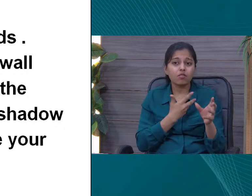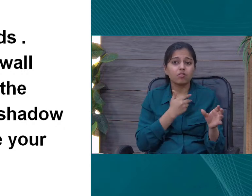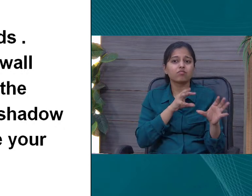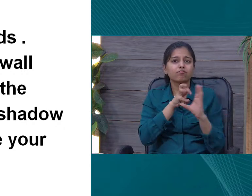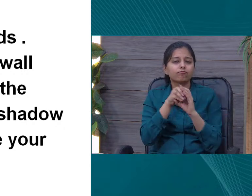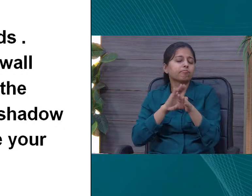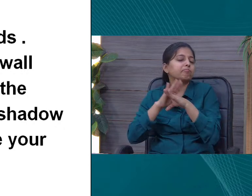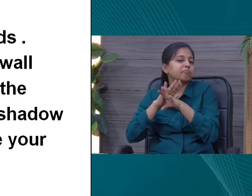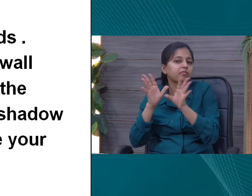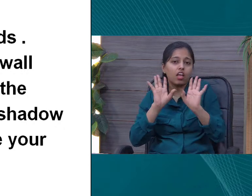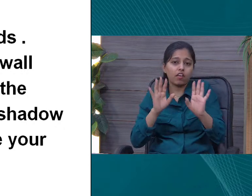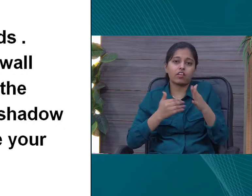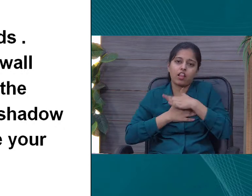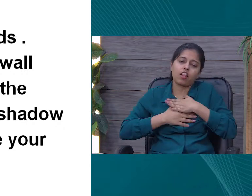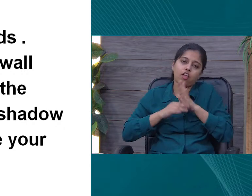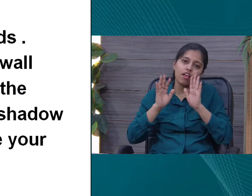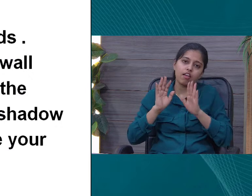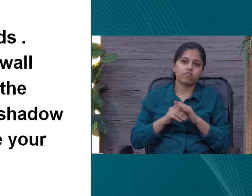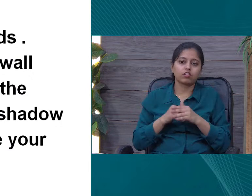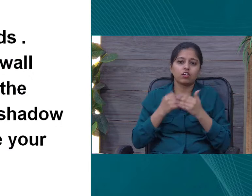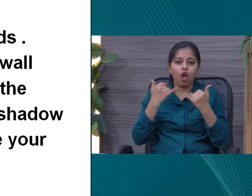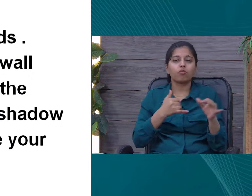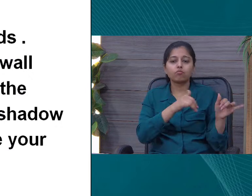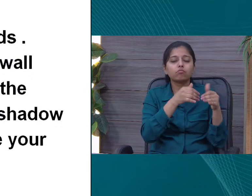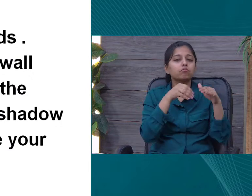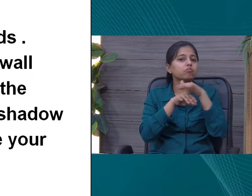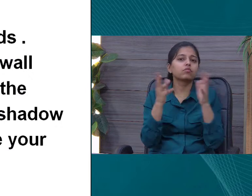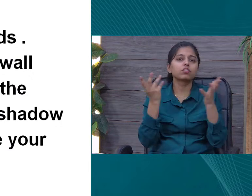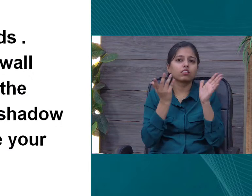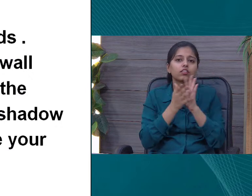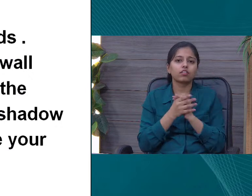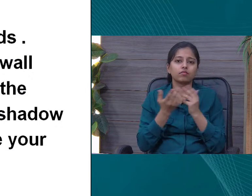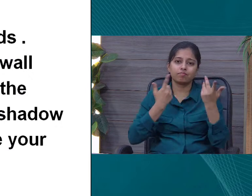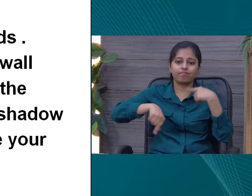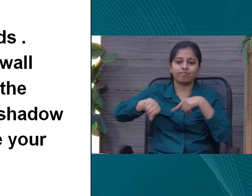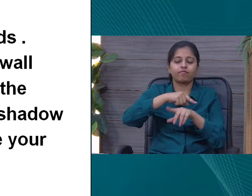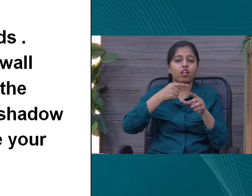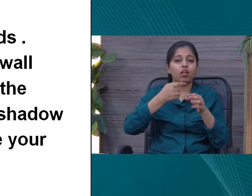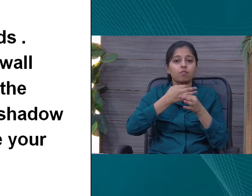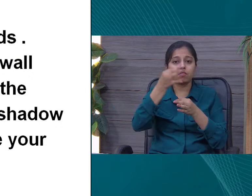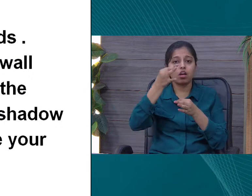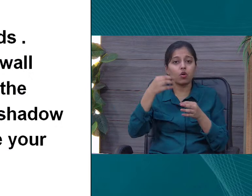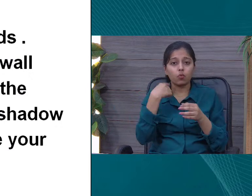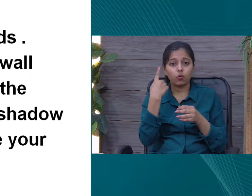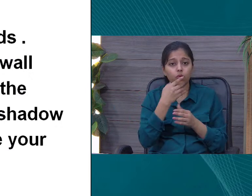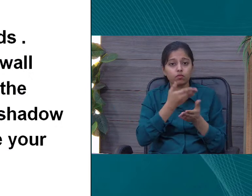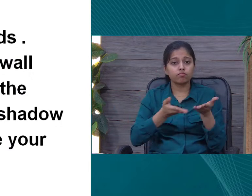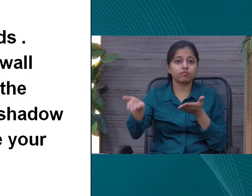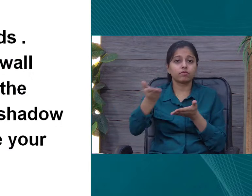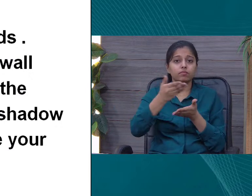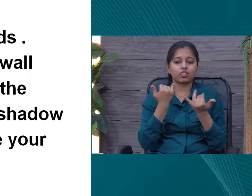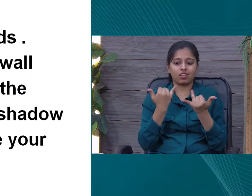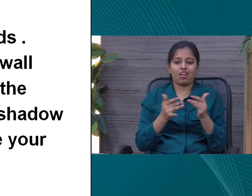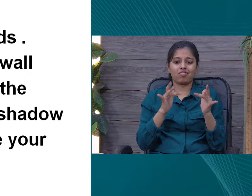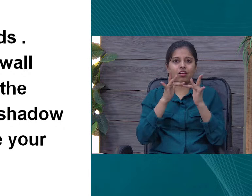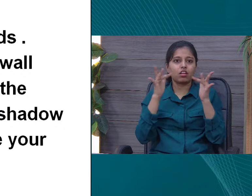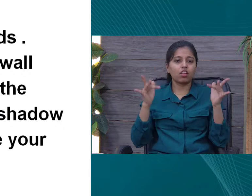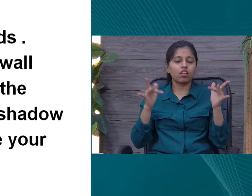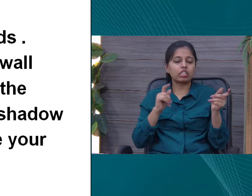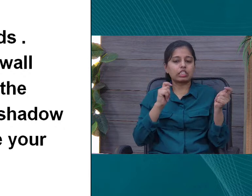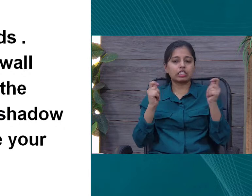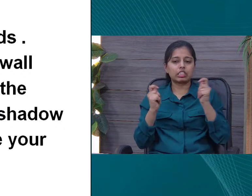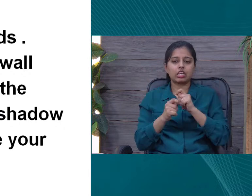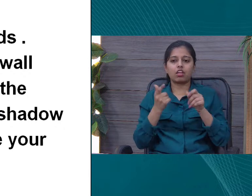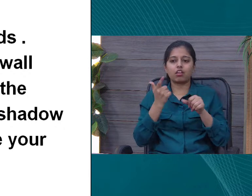that. So here we have given an activity that we can ask because as we are moving offline and we can move